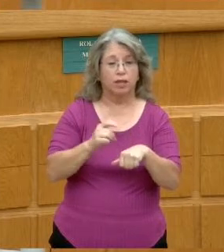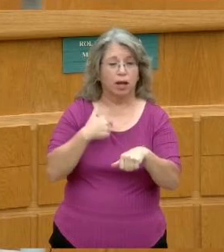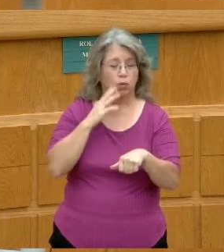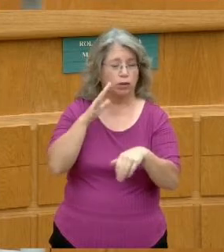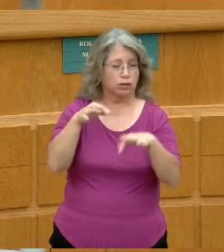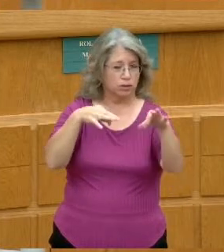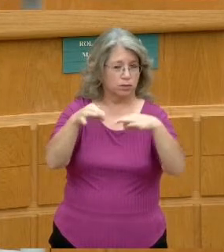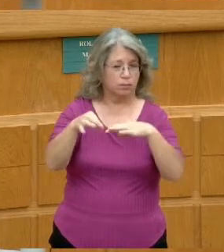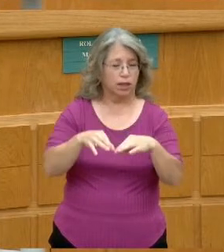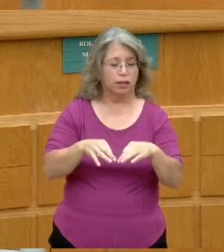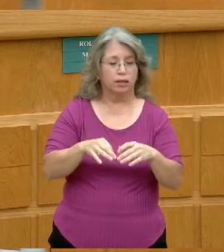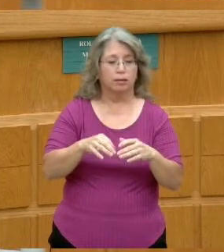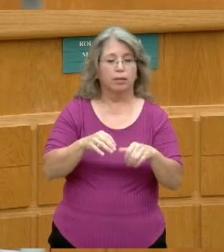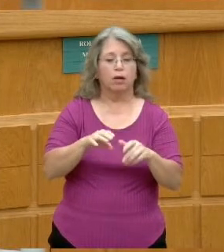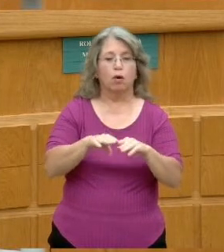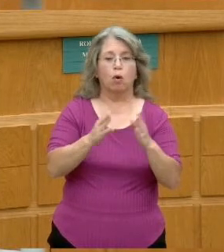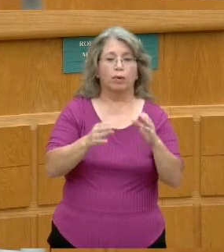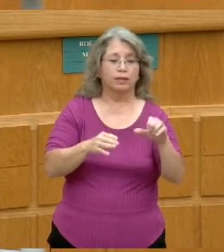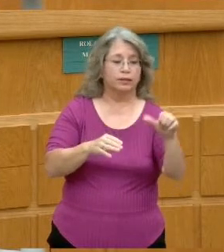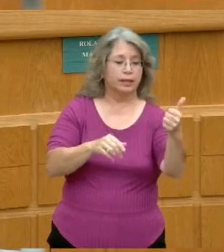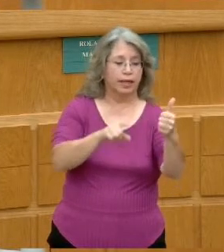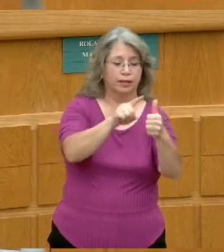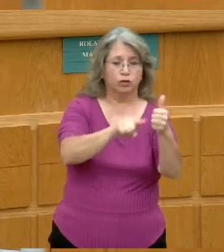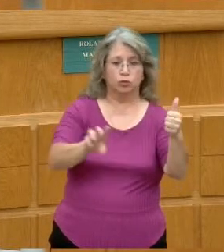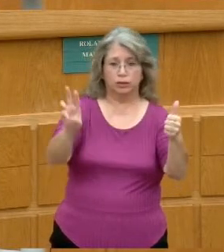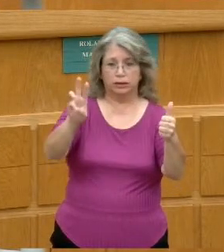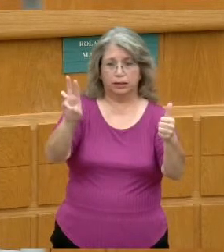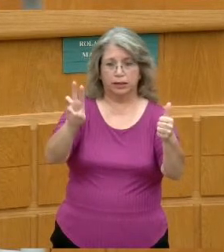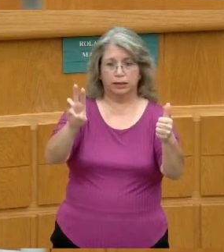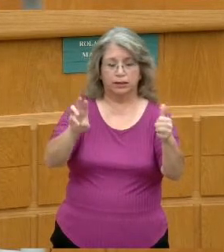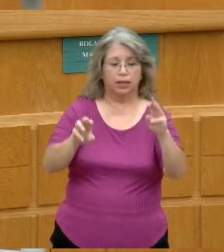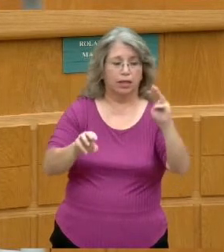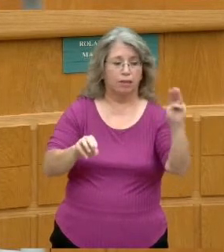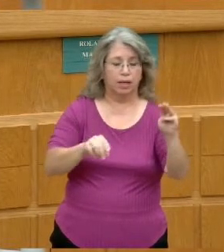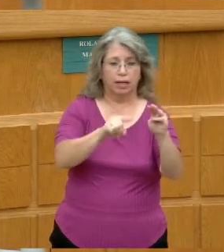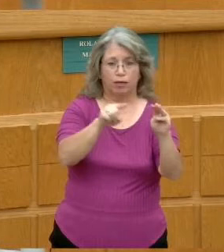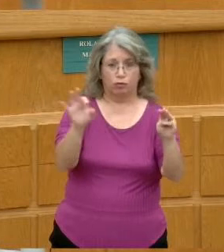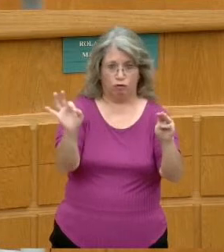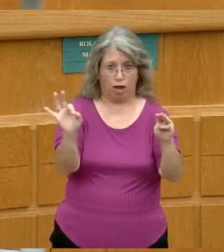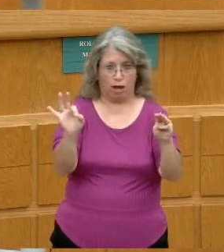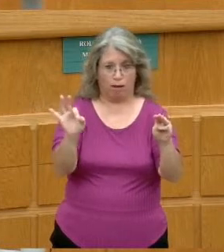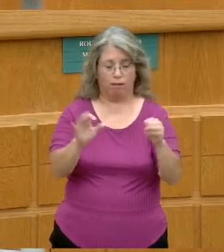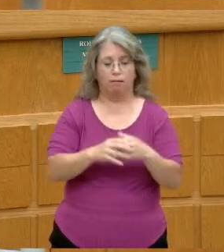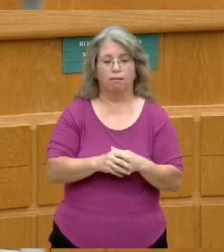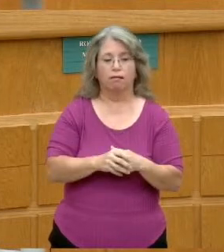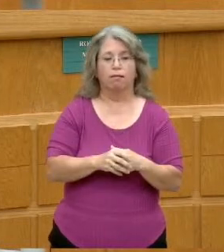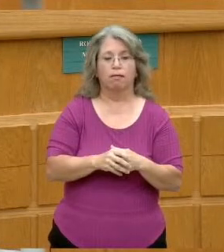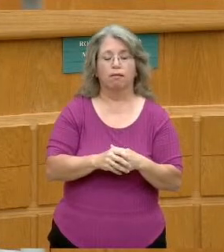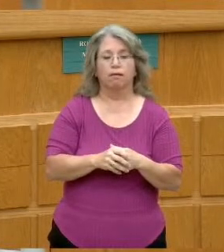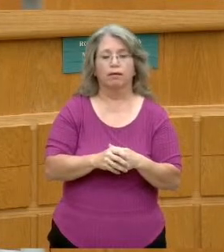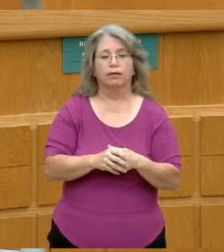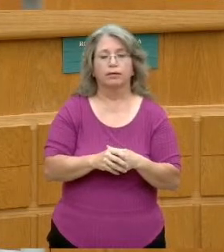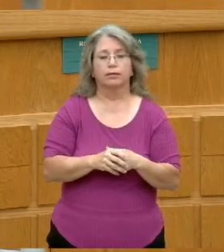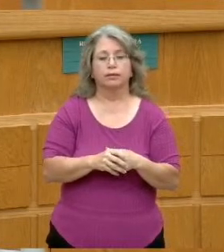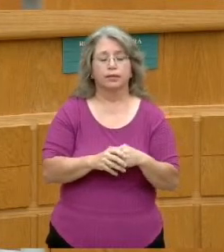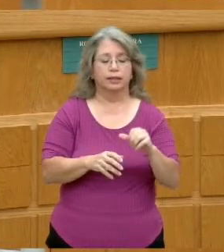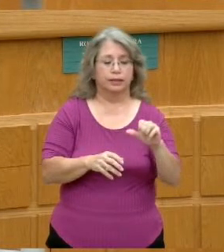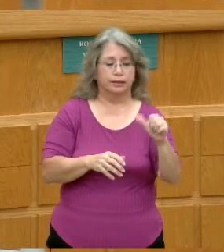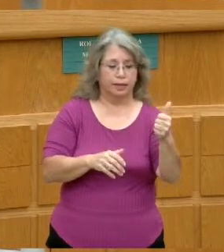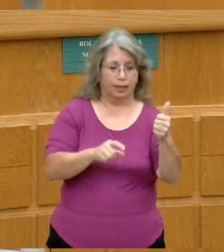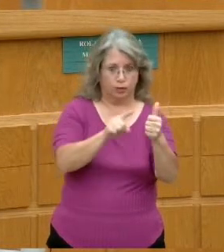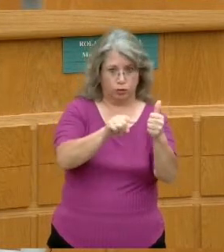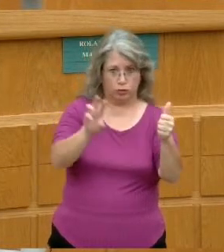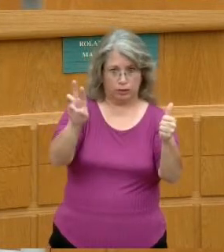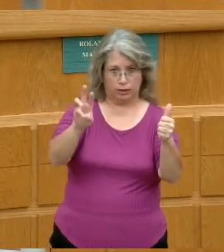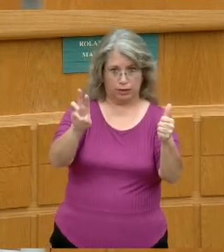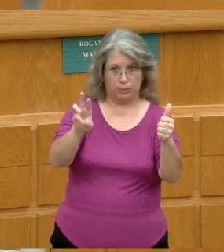from 10 a.m. to 6 p.m. Monday through Friday. So at all 6 libraries beginning Monday, 10 a.m. to 6